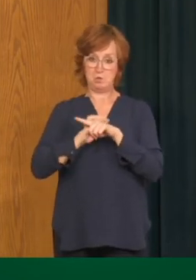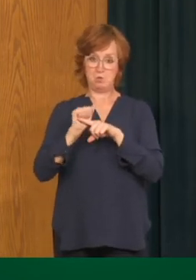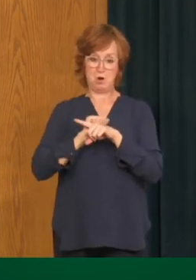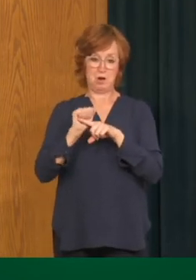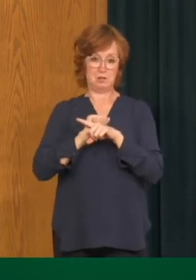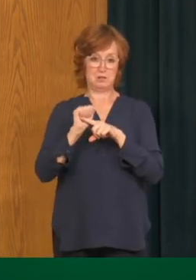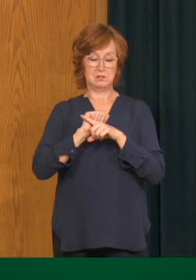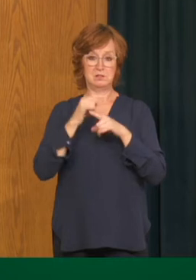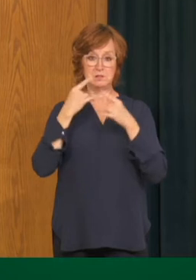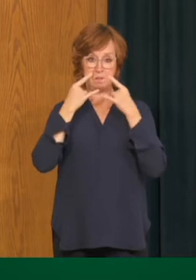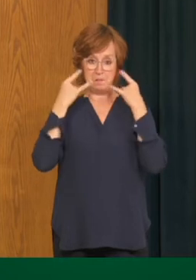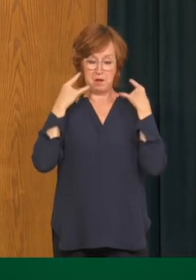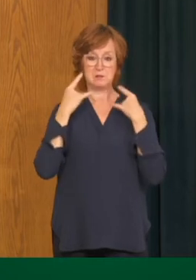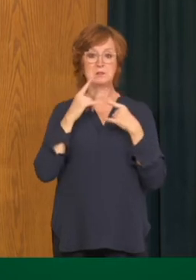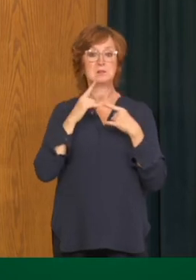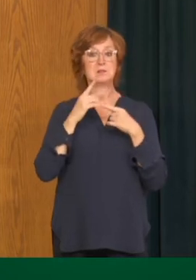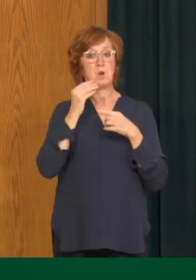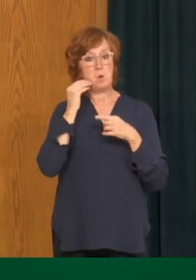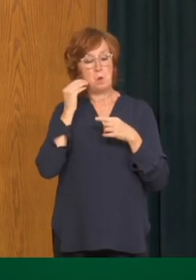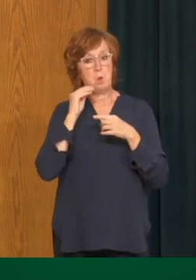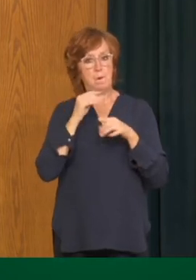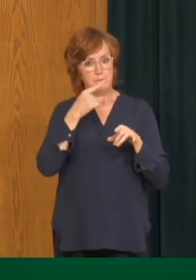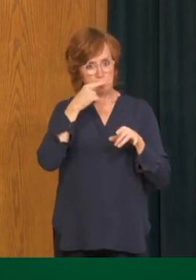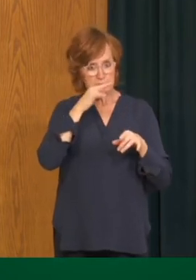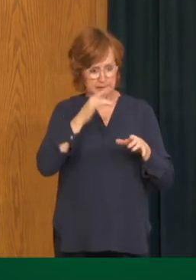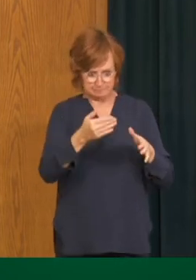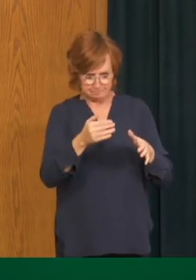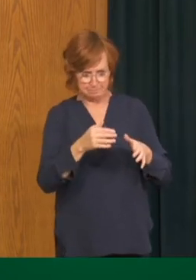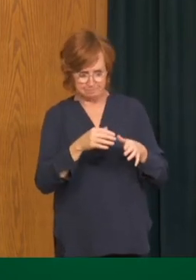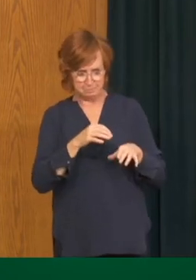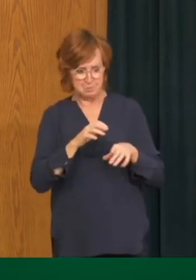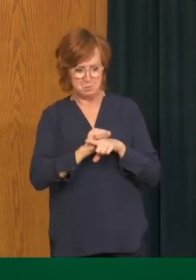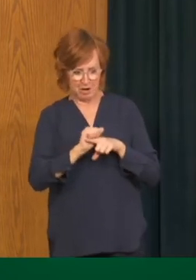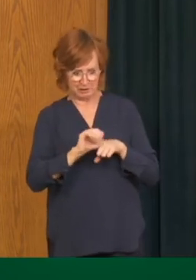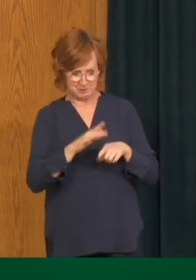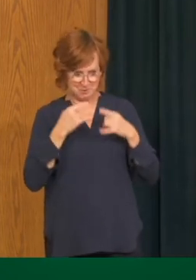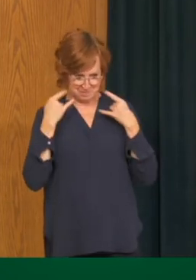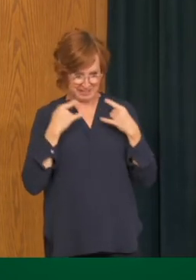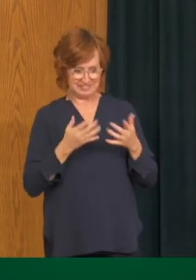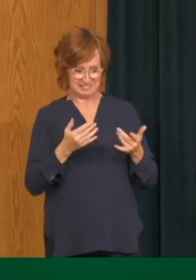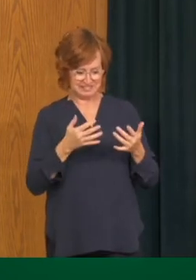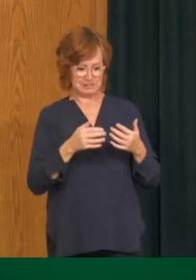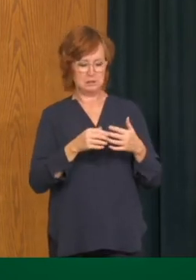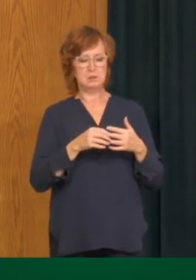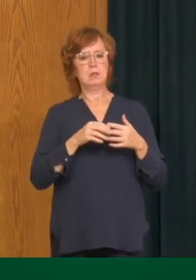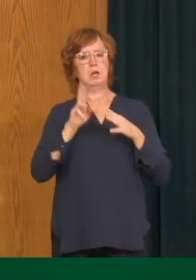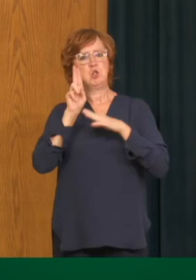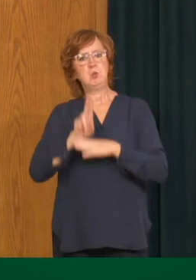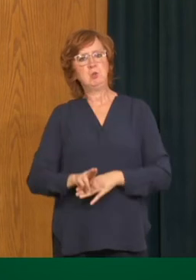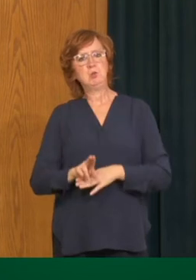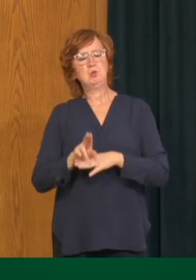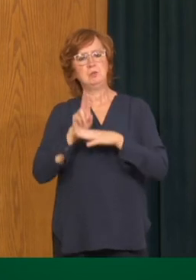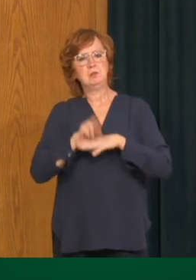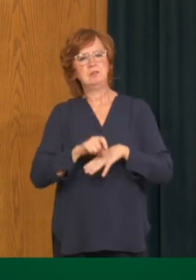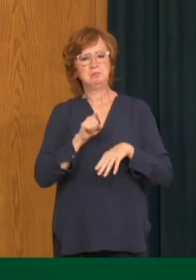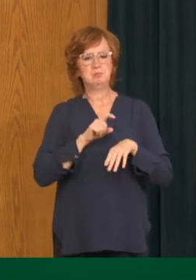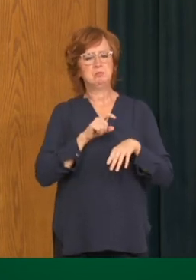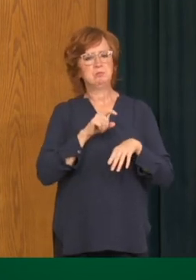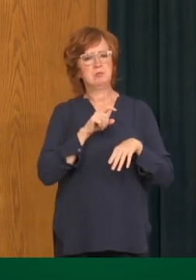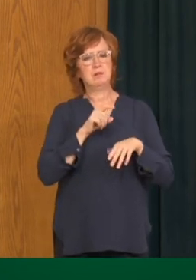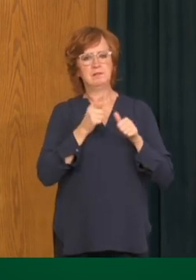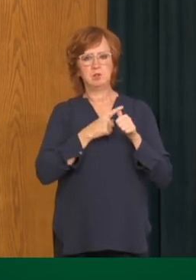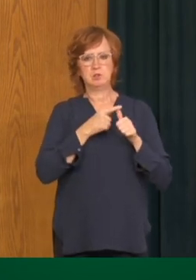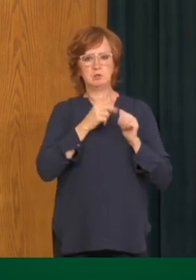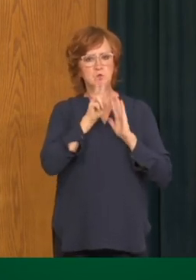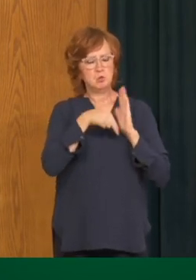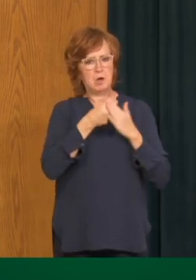have reusable masks for everyone in the household. We should wear masks at home to get used to wearing a mask for 2, 3, 4 hours